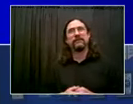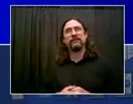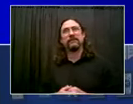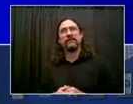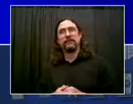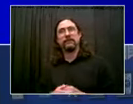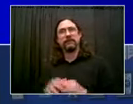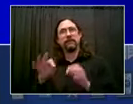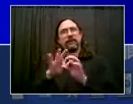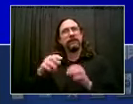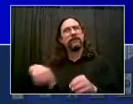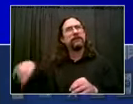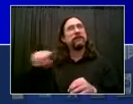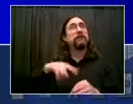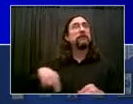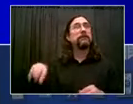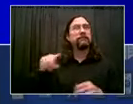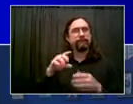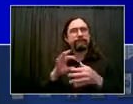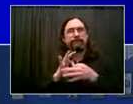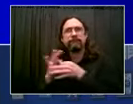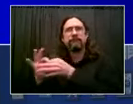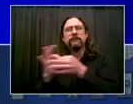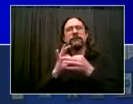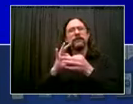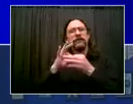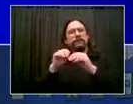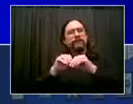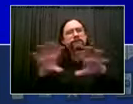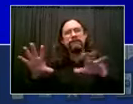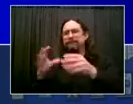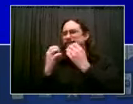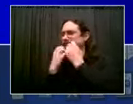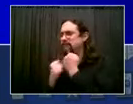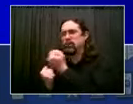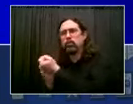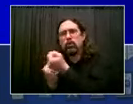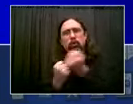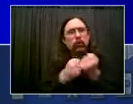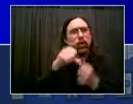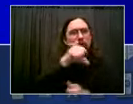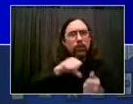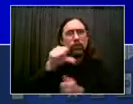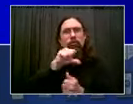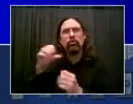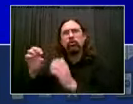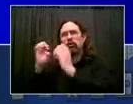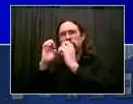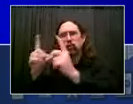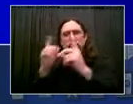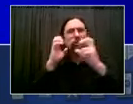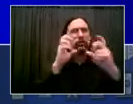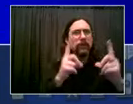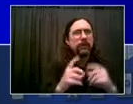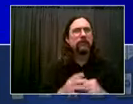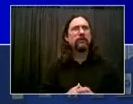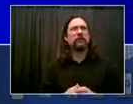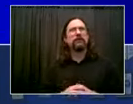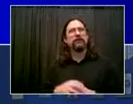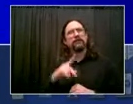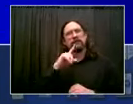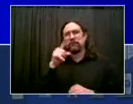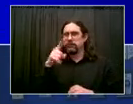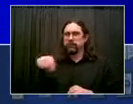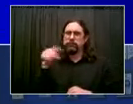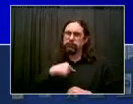crime. So the NYPD is now out in force. There have already been arrests from the incidents we saw on Thursday.